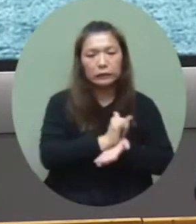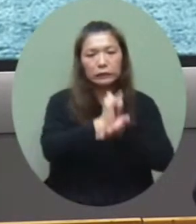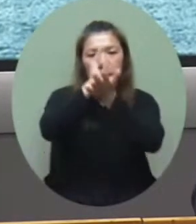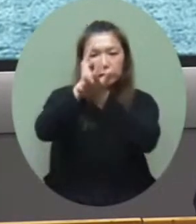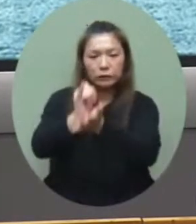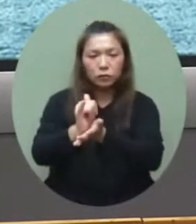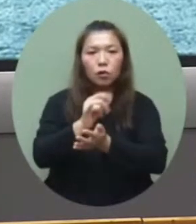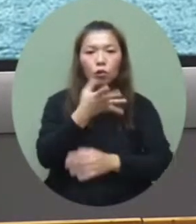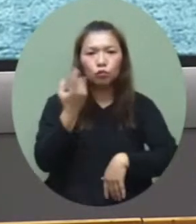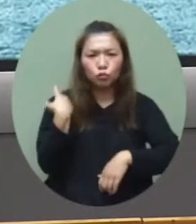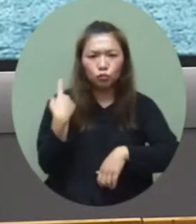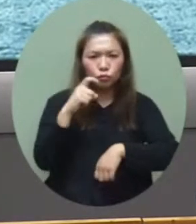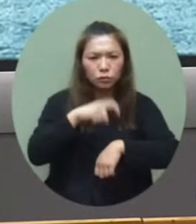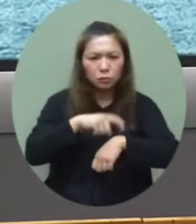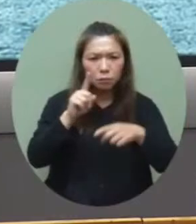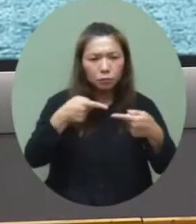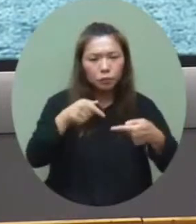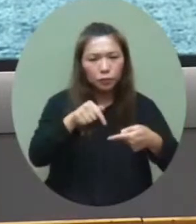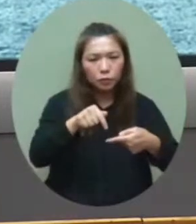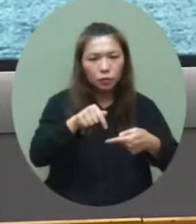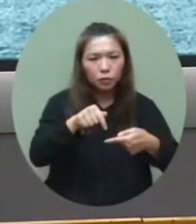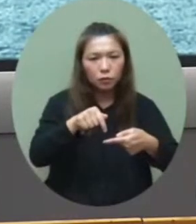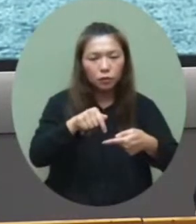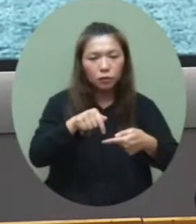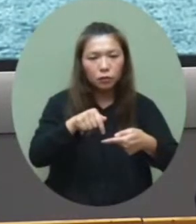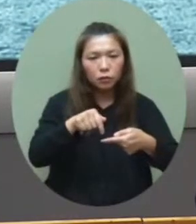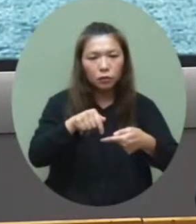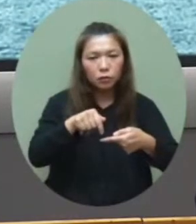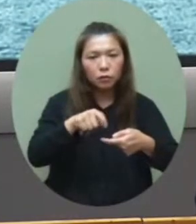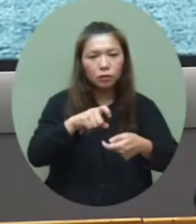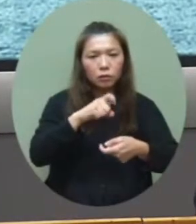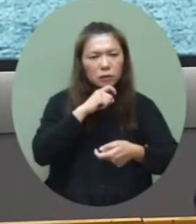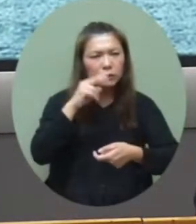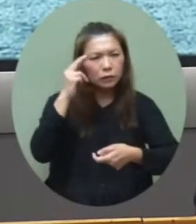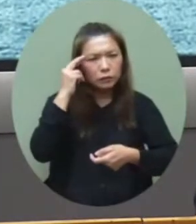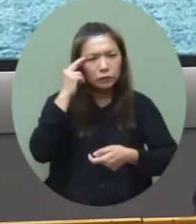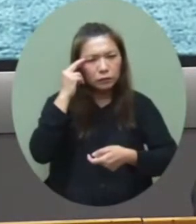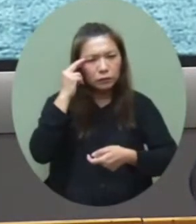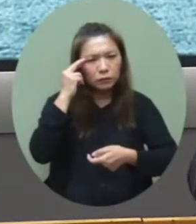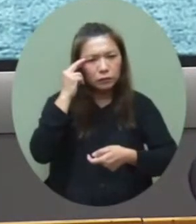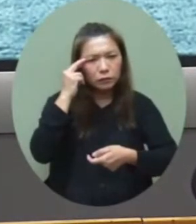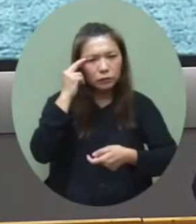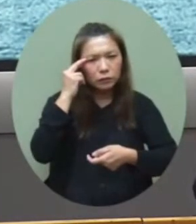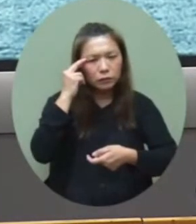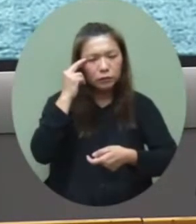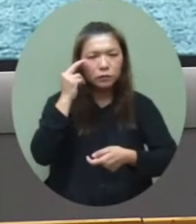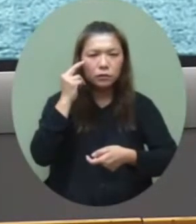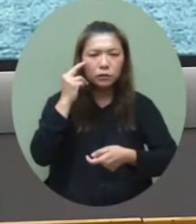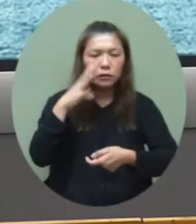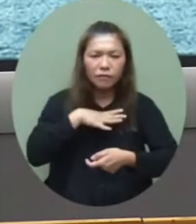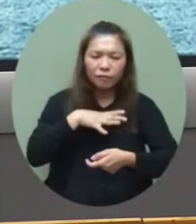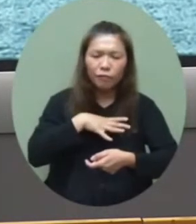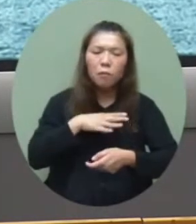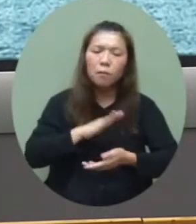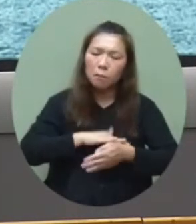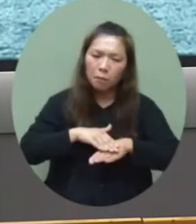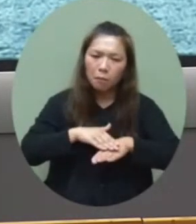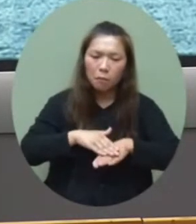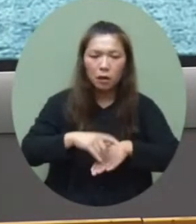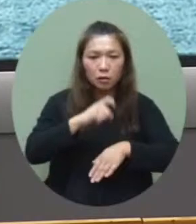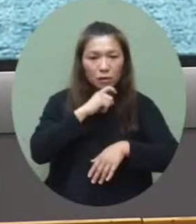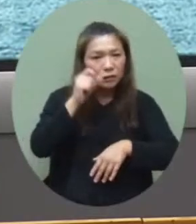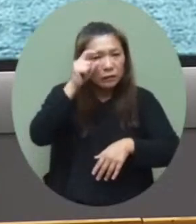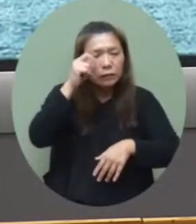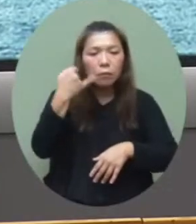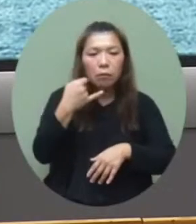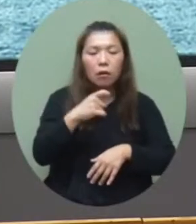He was admitted to A&E unit in Queen Elizabeth Hospital. He was further admitted, and he